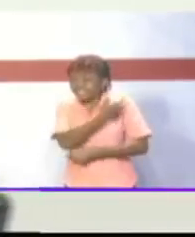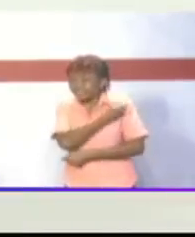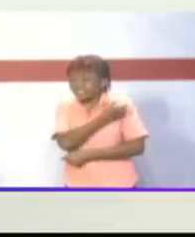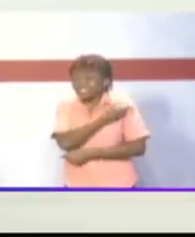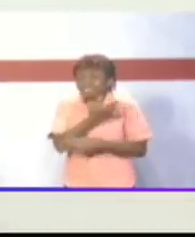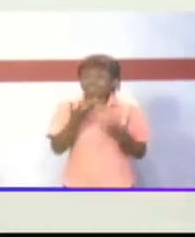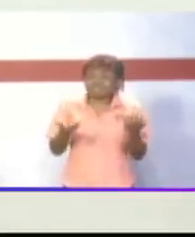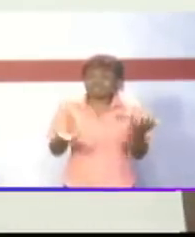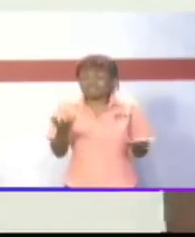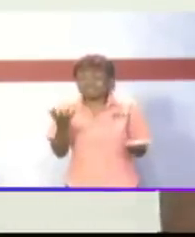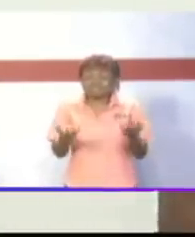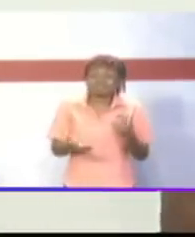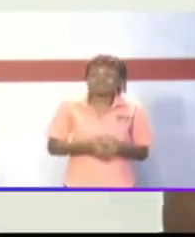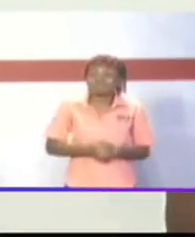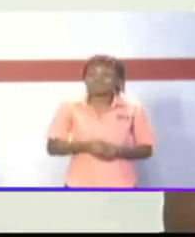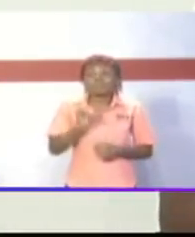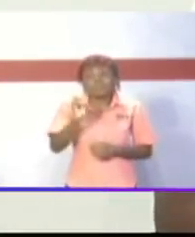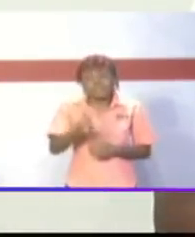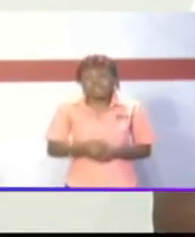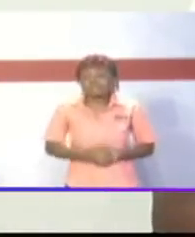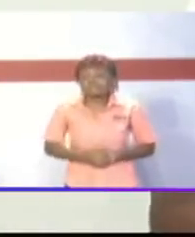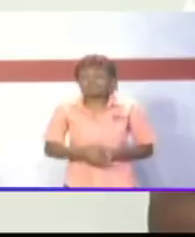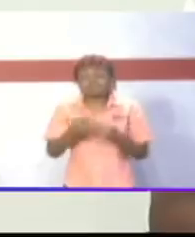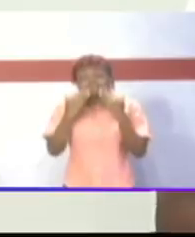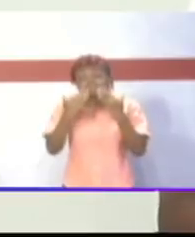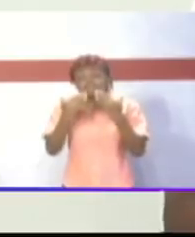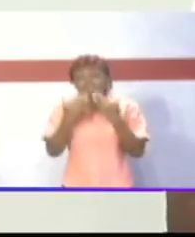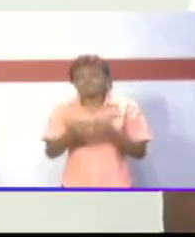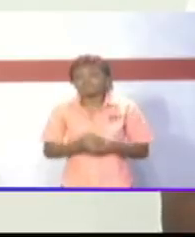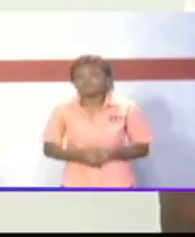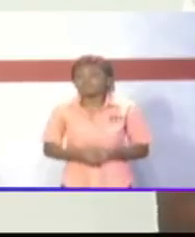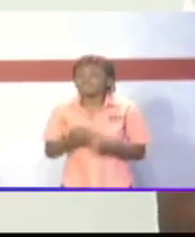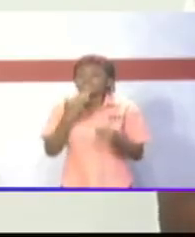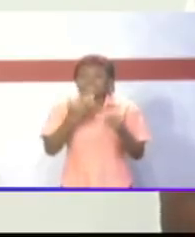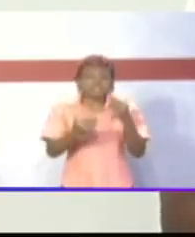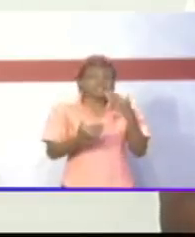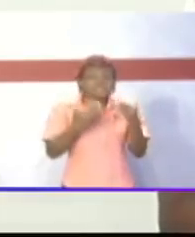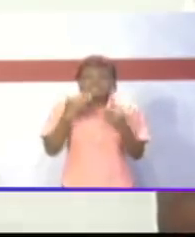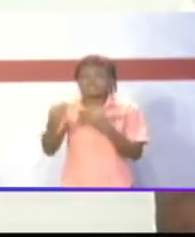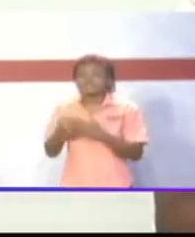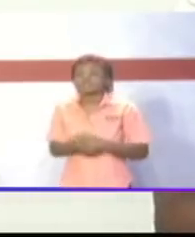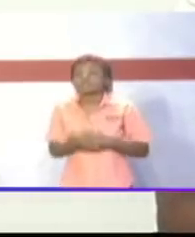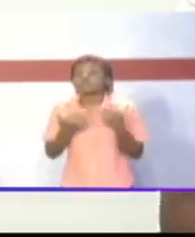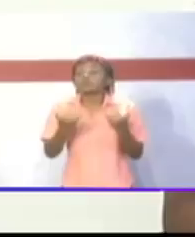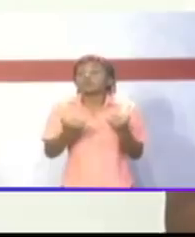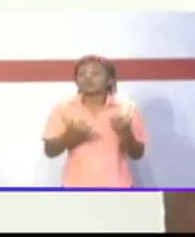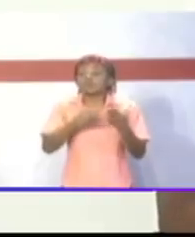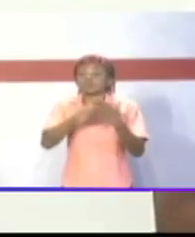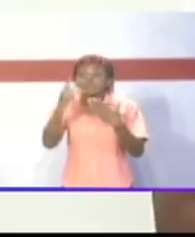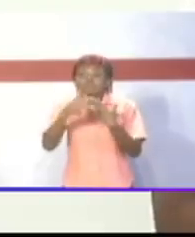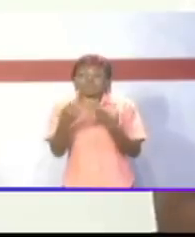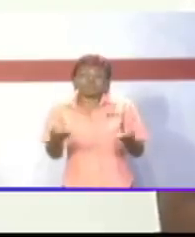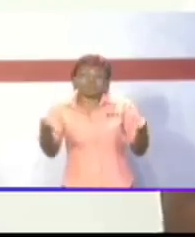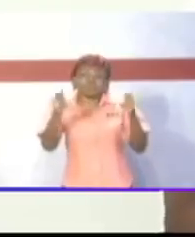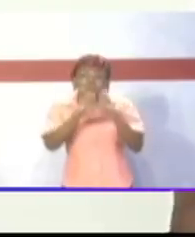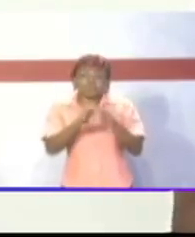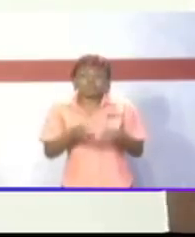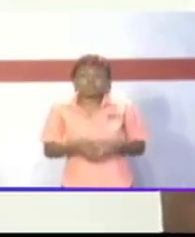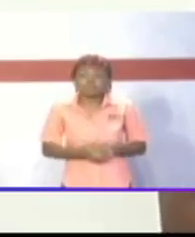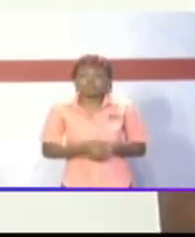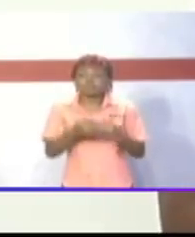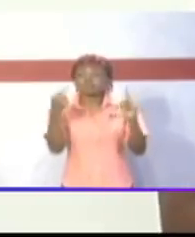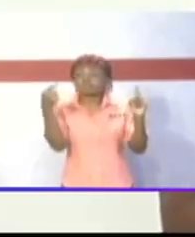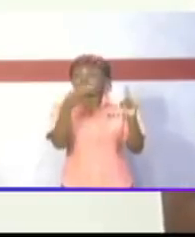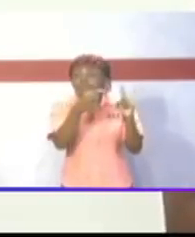Thank you very much, Minister. Ladies and gentlemen, we have come to the end of today's media conference. And as Dr. Parasham stated at Saturday's